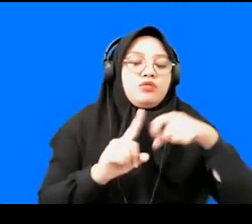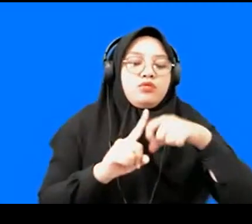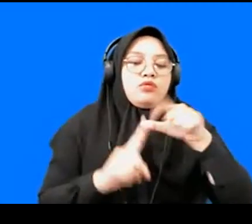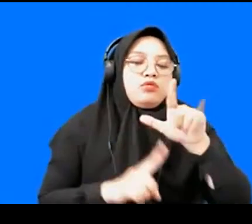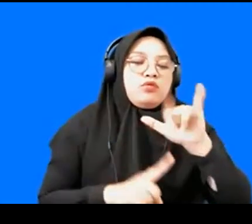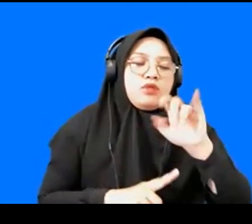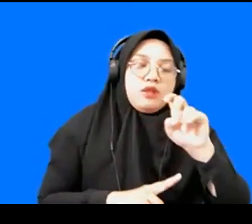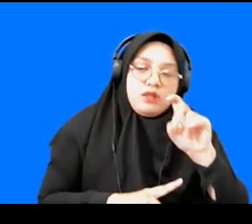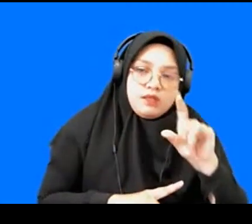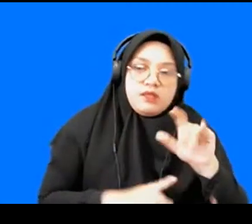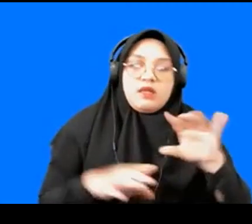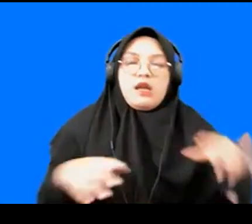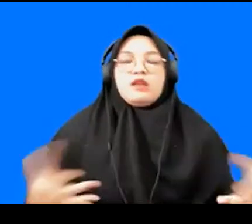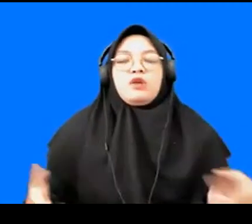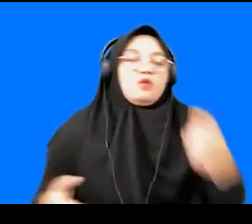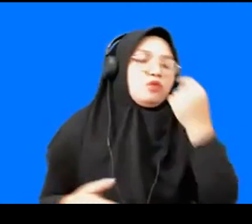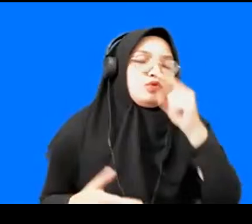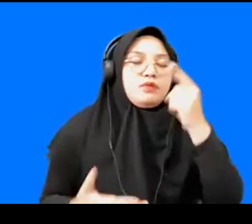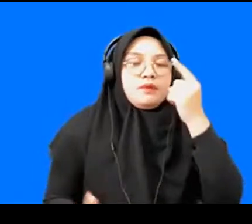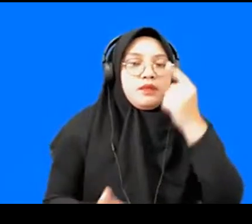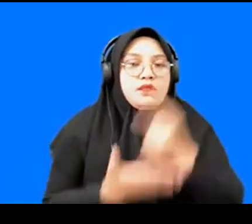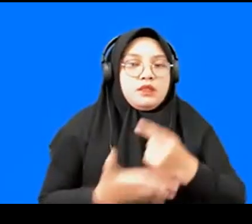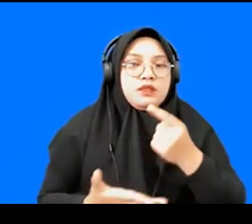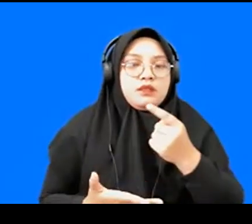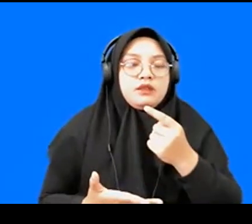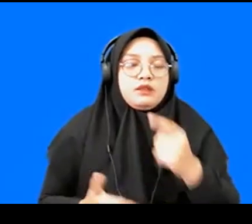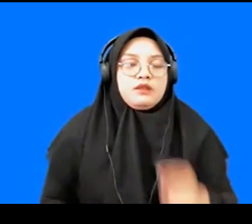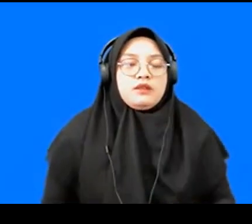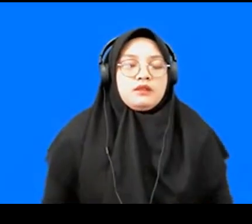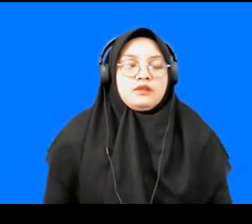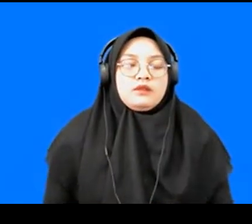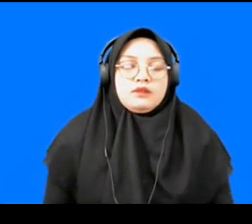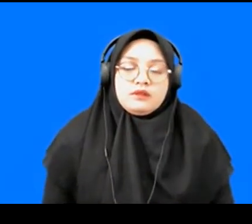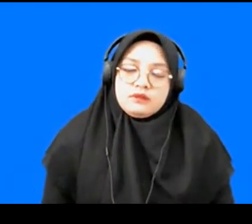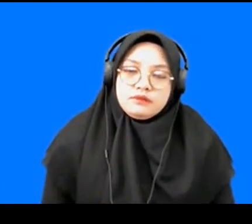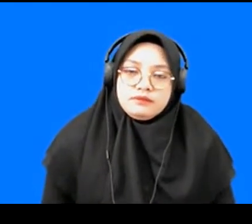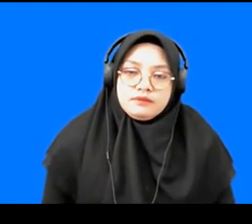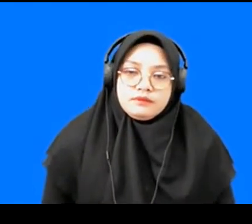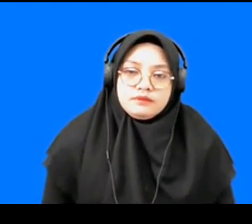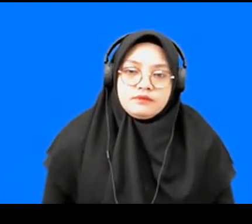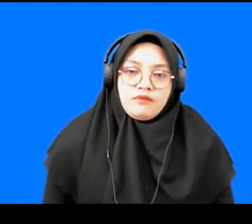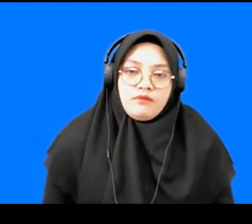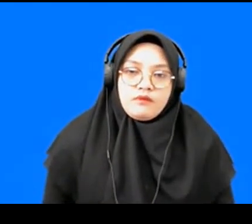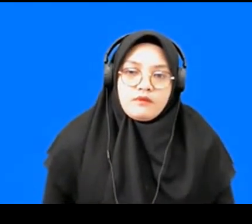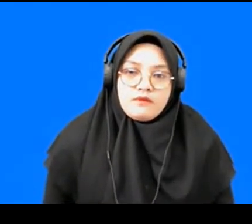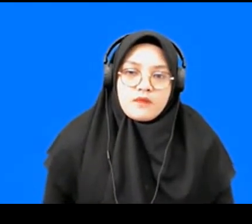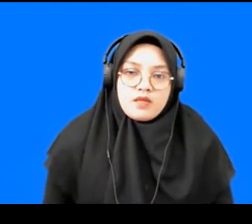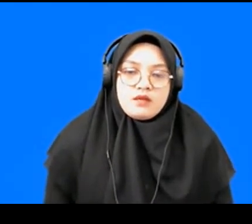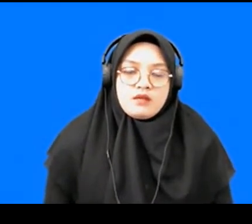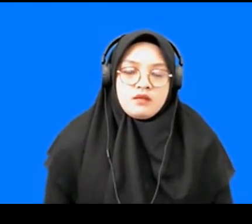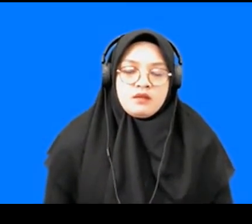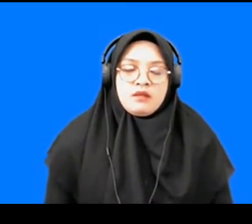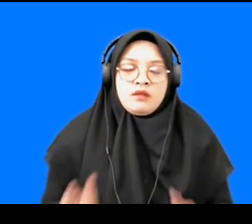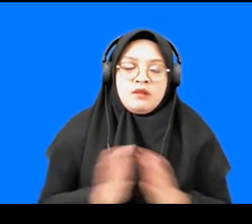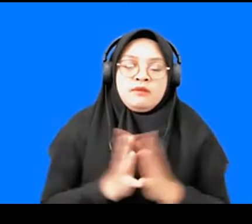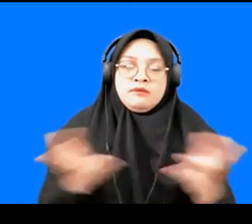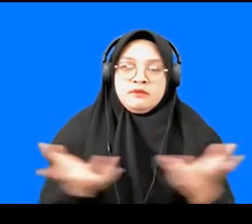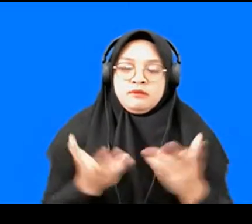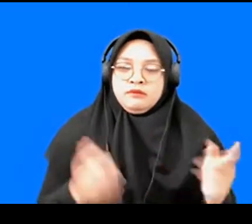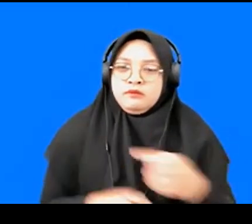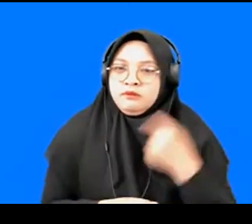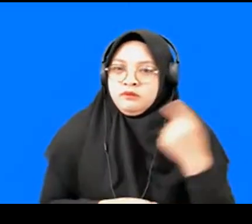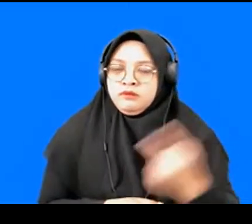is right before, starting on, getting, taxing people? Okay, on these